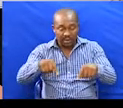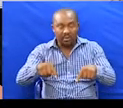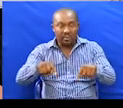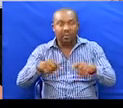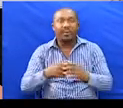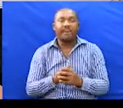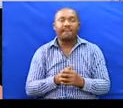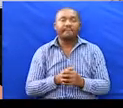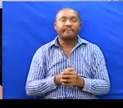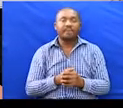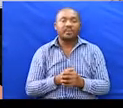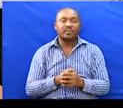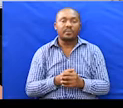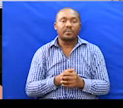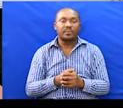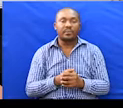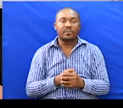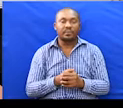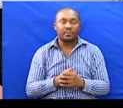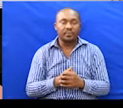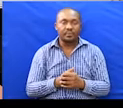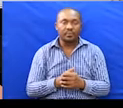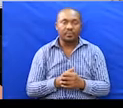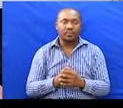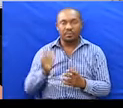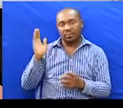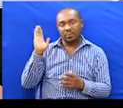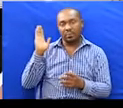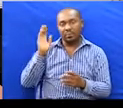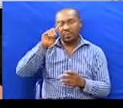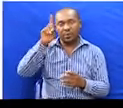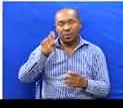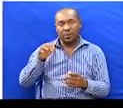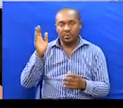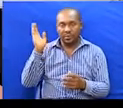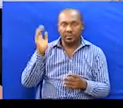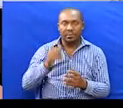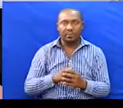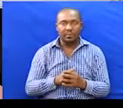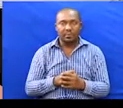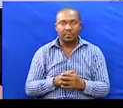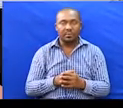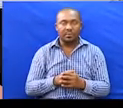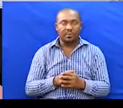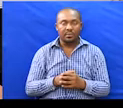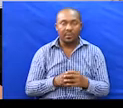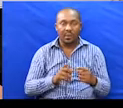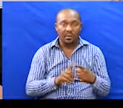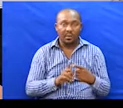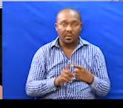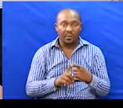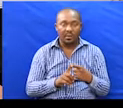Now, let me write some of the questions here. The first question is,